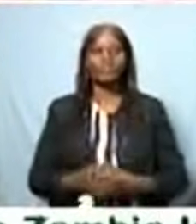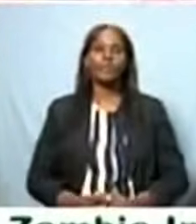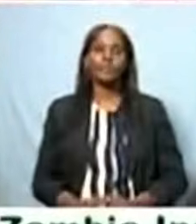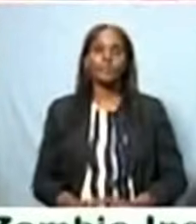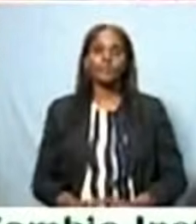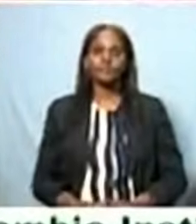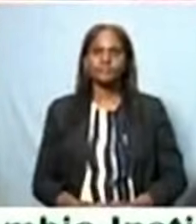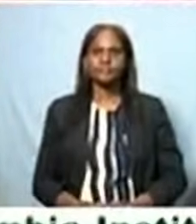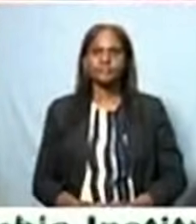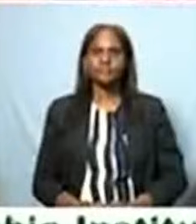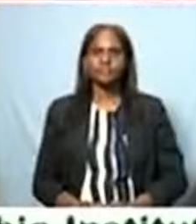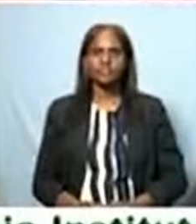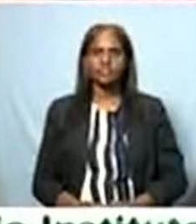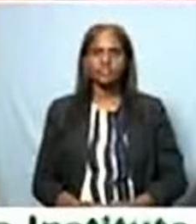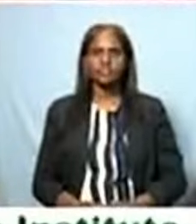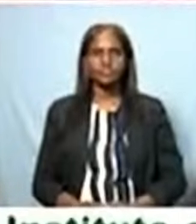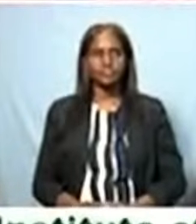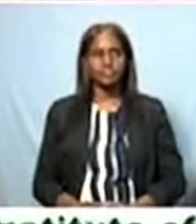progress.